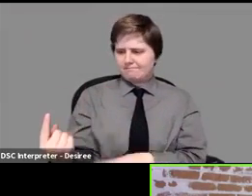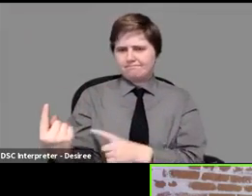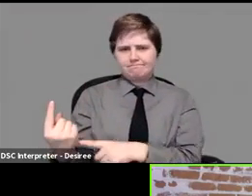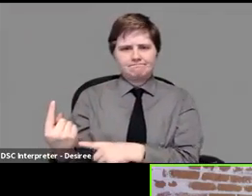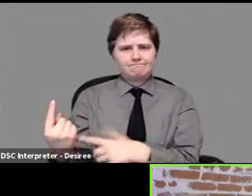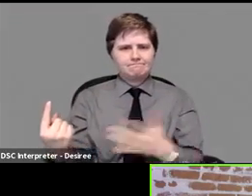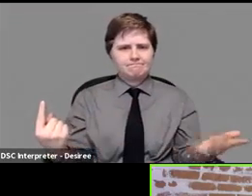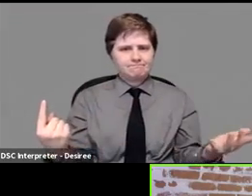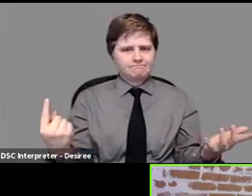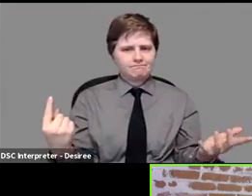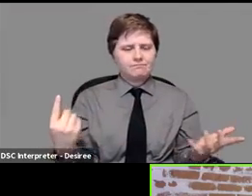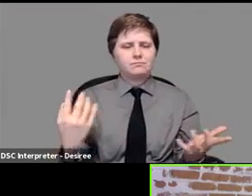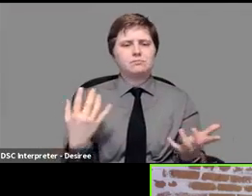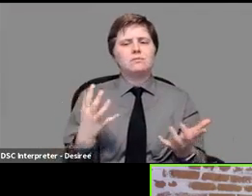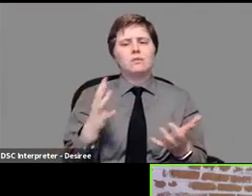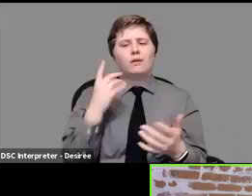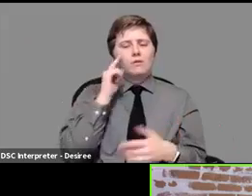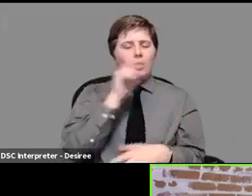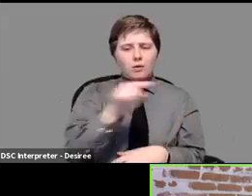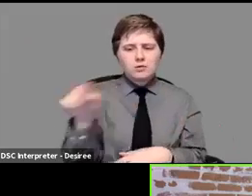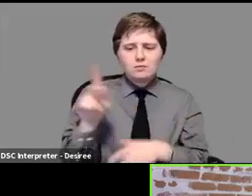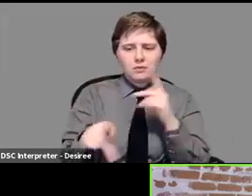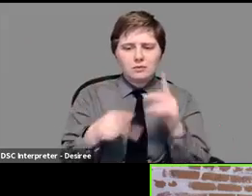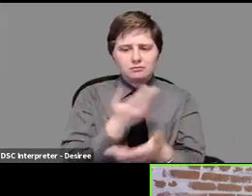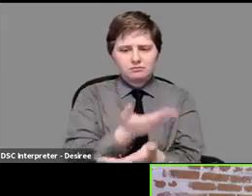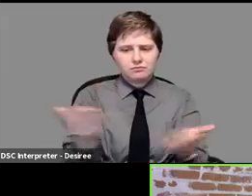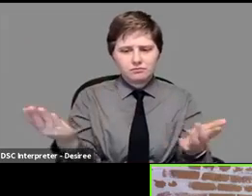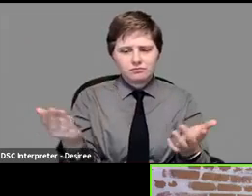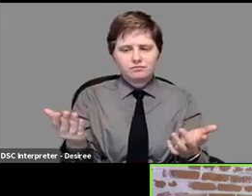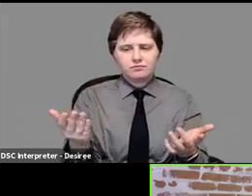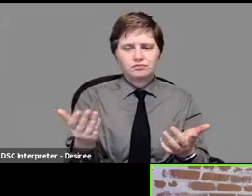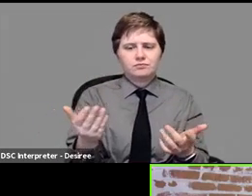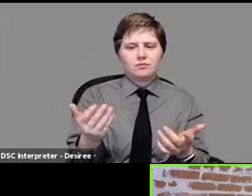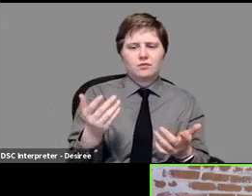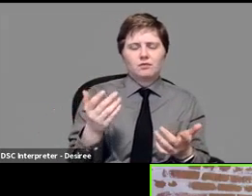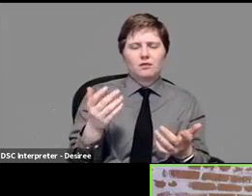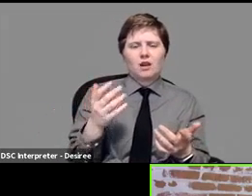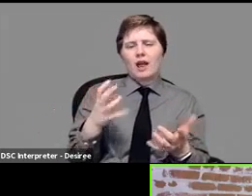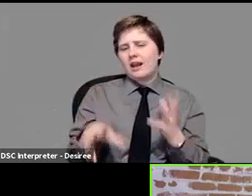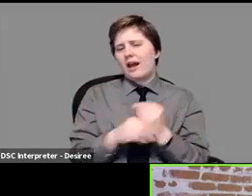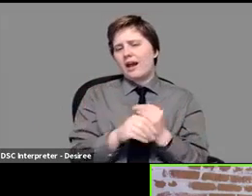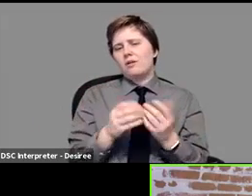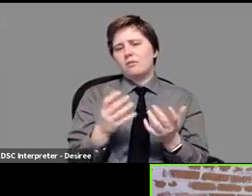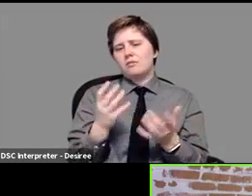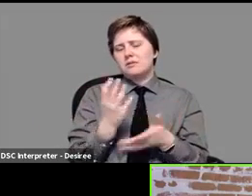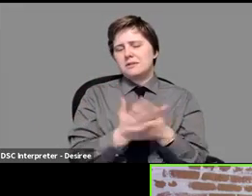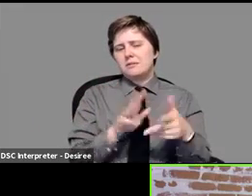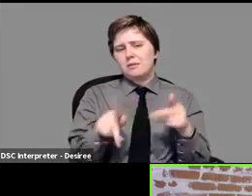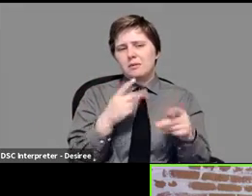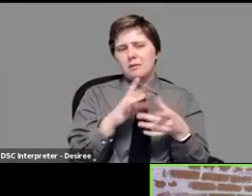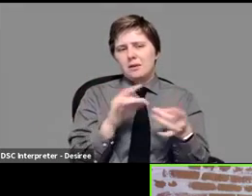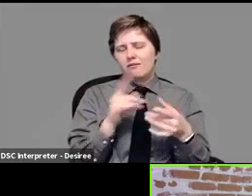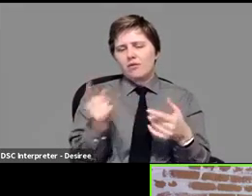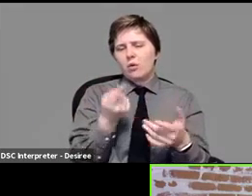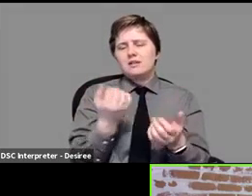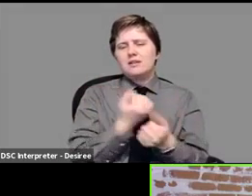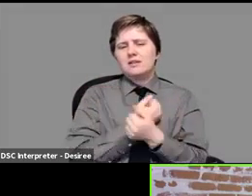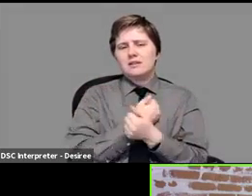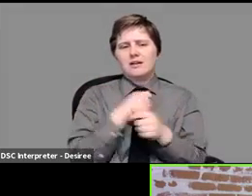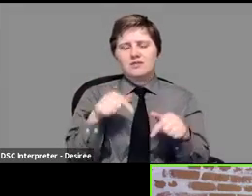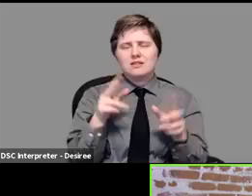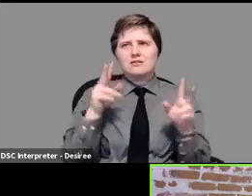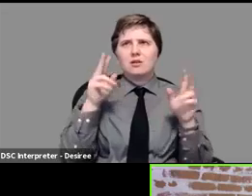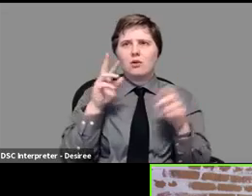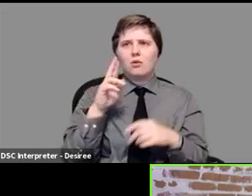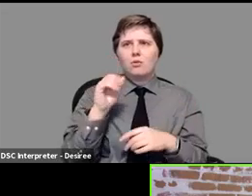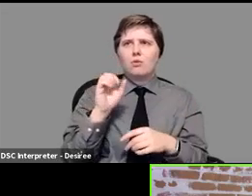about, for the folks who are out there, and to piggyback on what a couple of people mentioned, I've always loved this Rahm Emanuel quote that I heard him